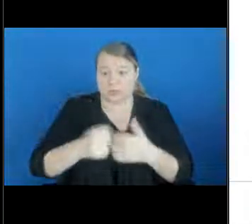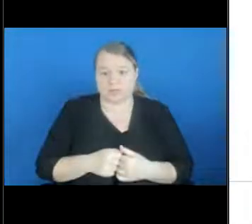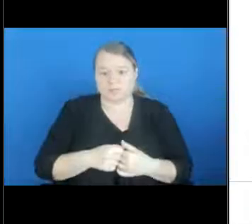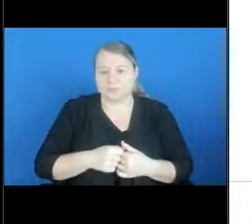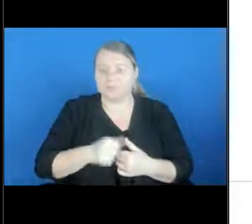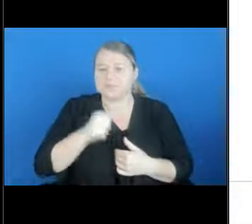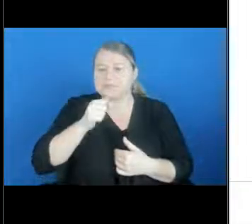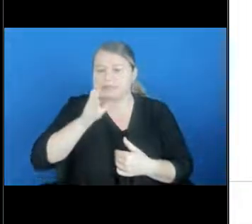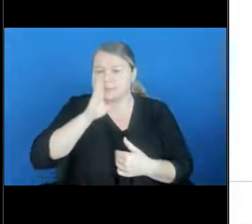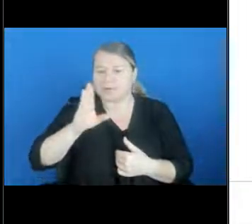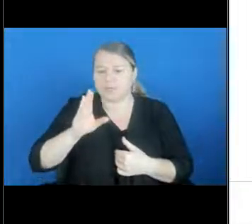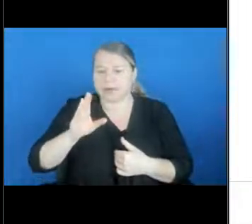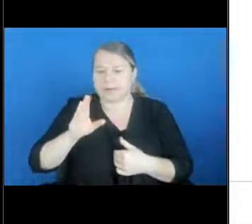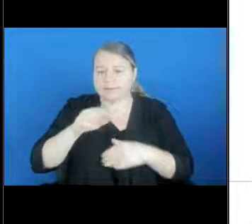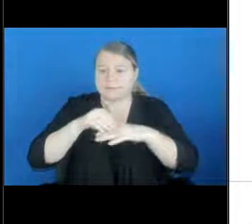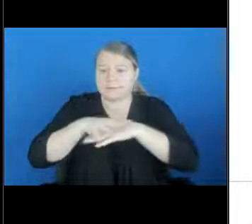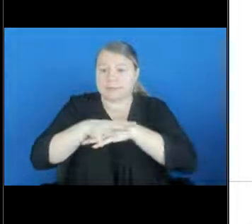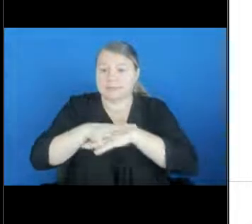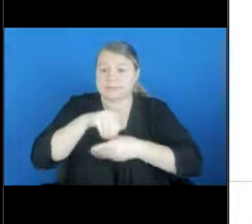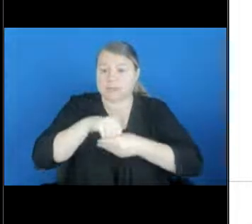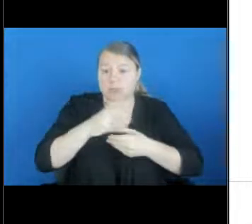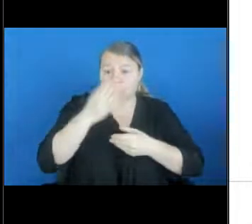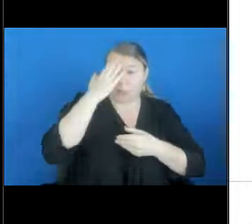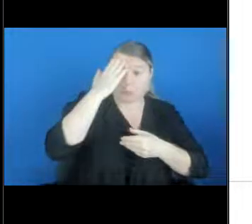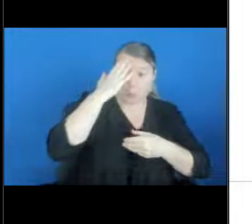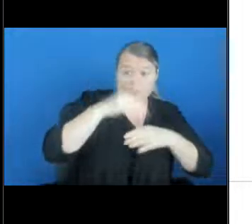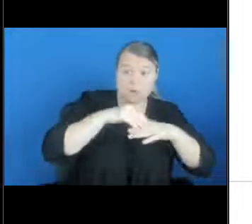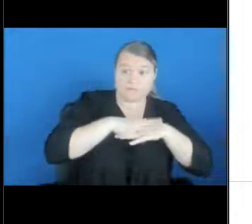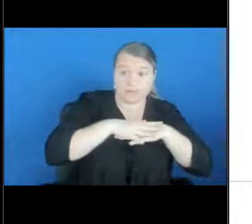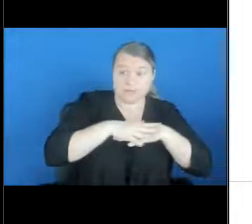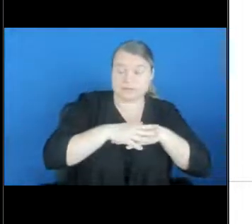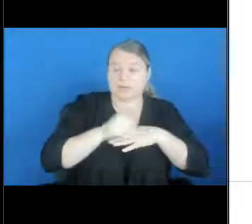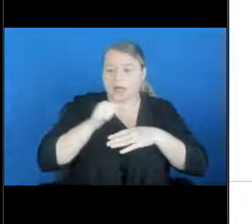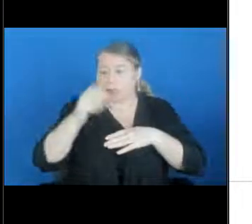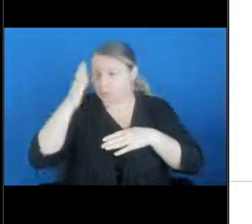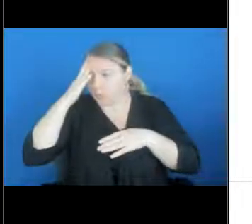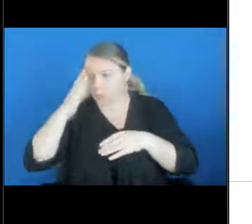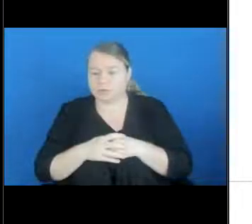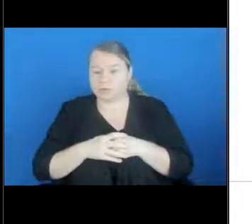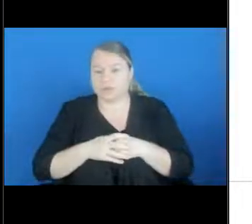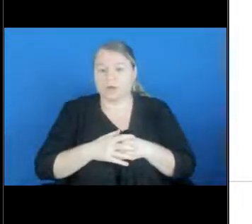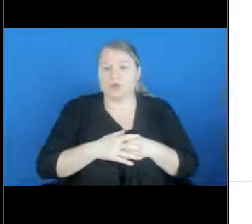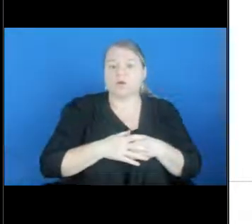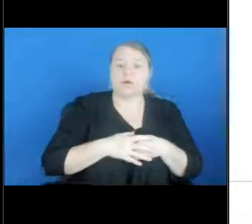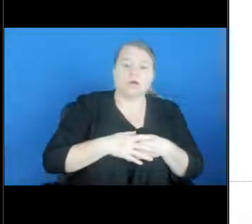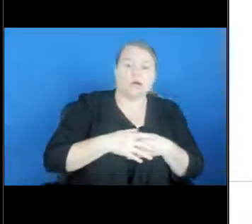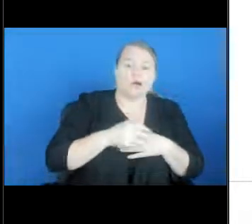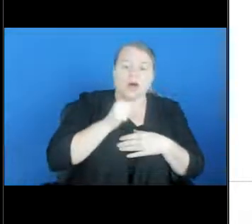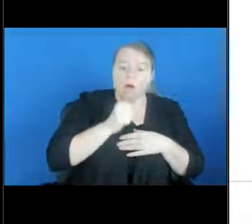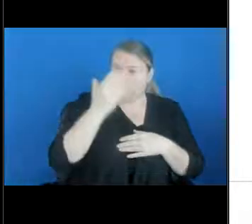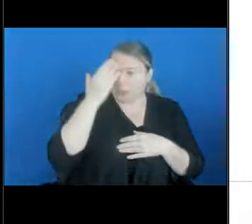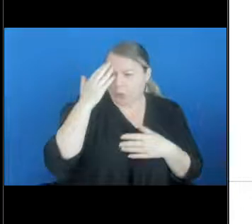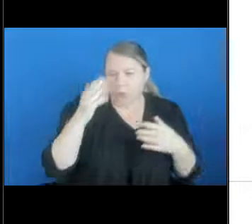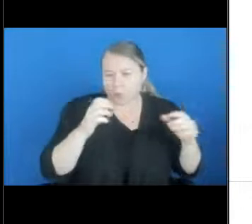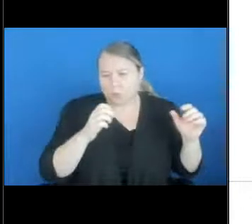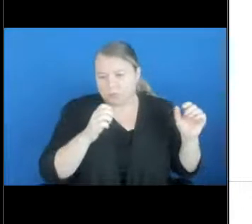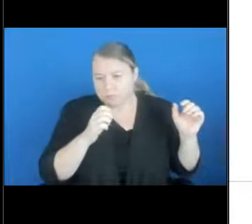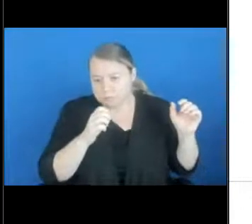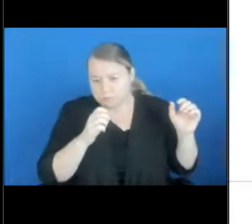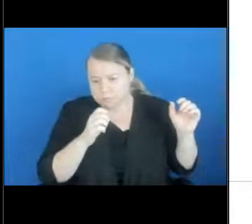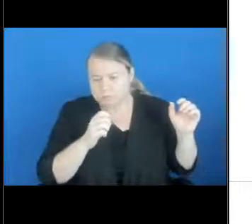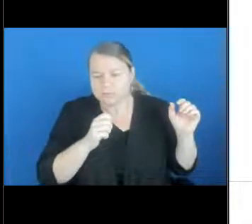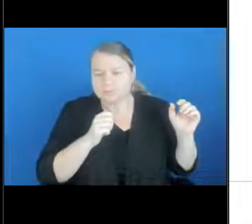include both known and unknown. Unknown effects are reasonably foreseeable or sufficient likely to occur. Indirect